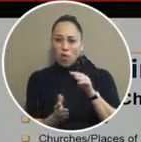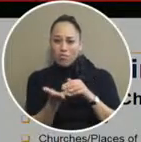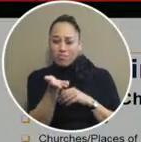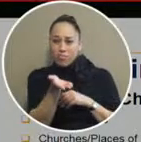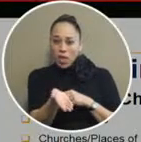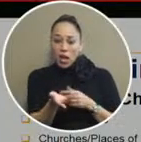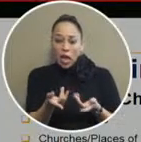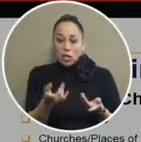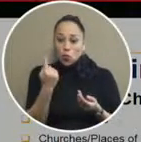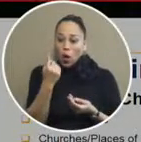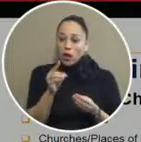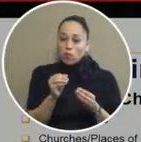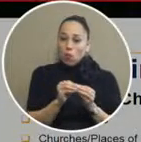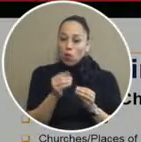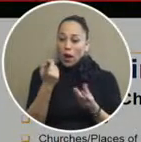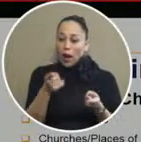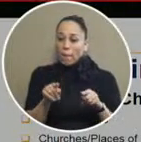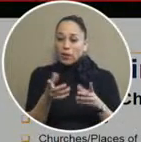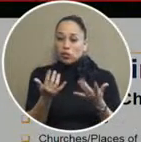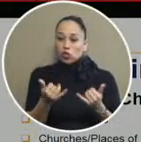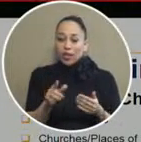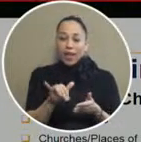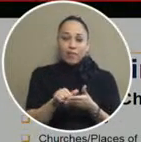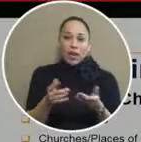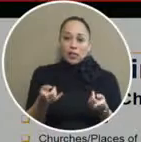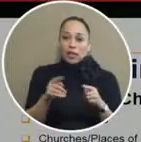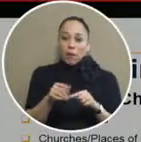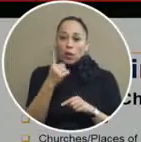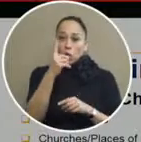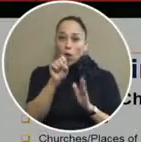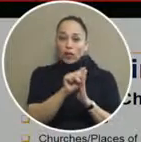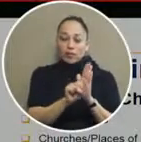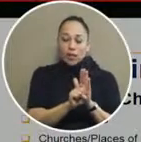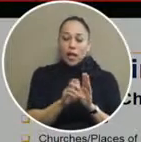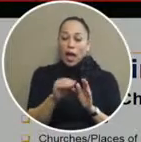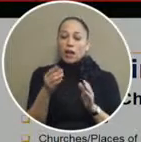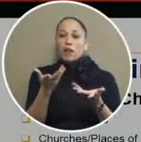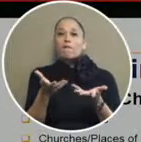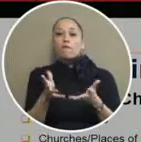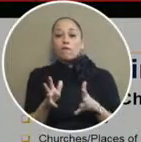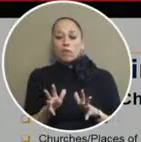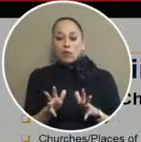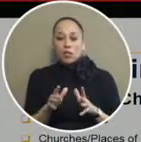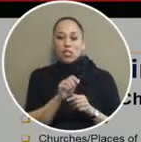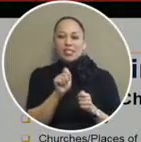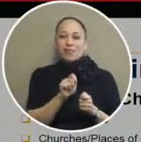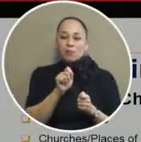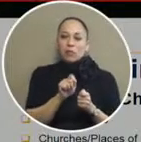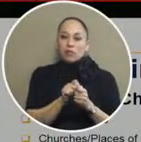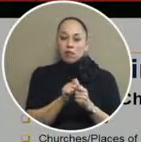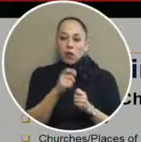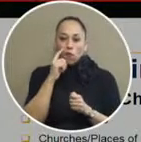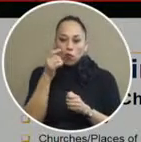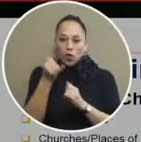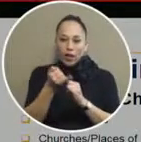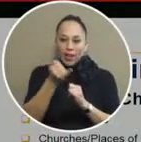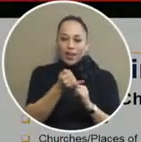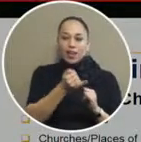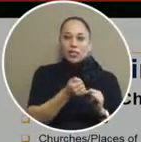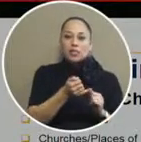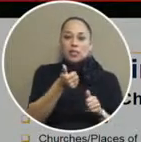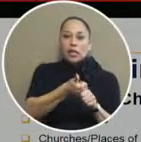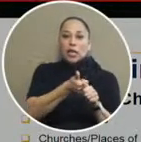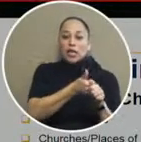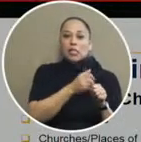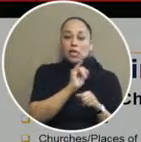be happening today, and these are taking place every Wednesday, and they're done specific to each industry. And keep in